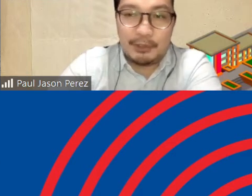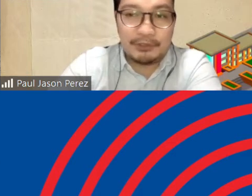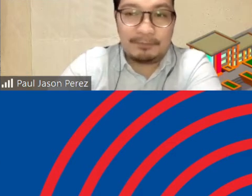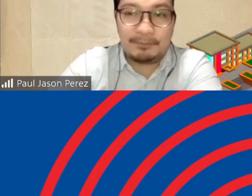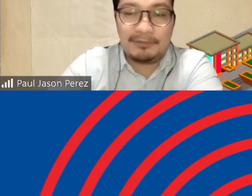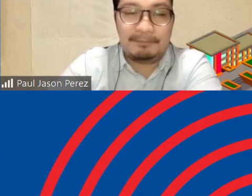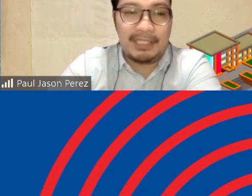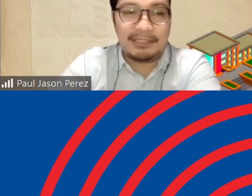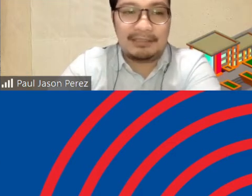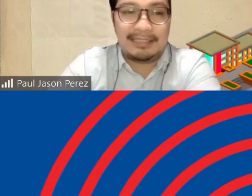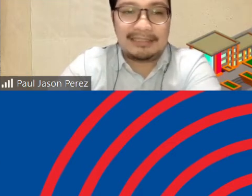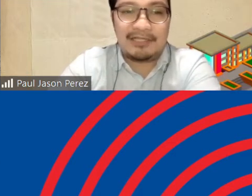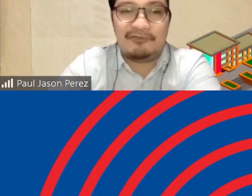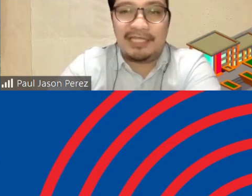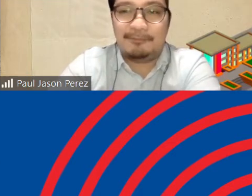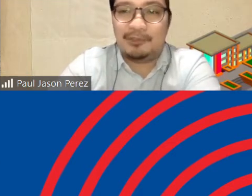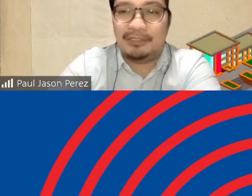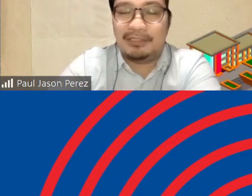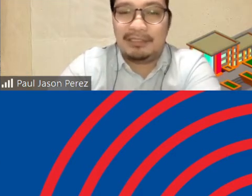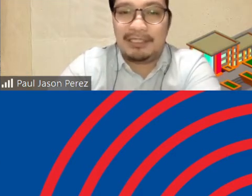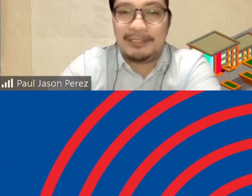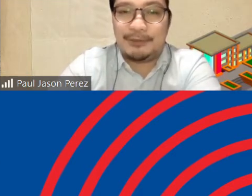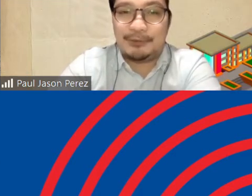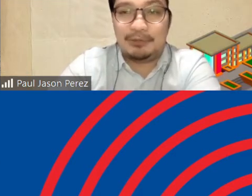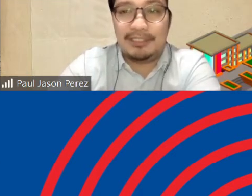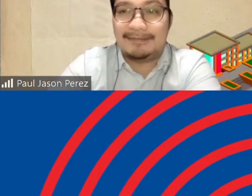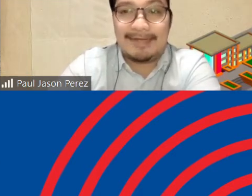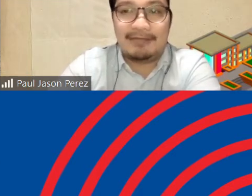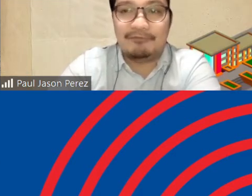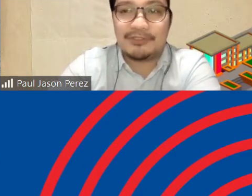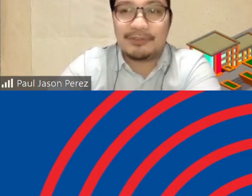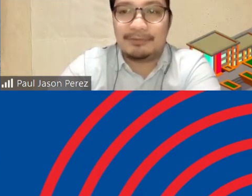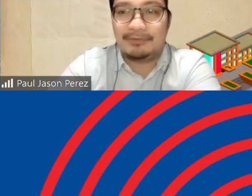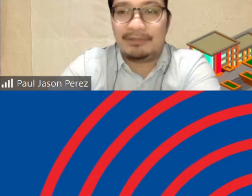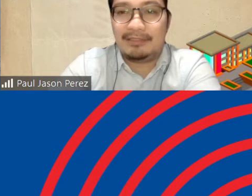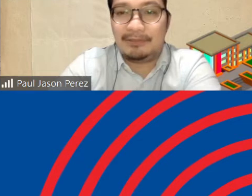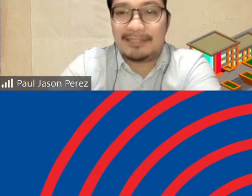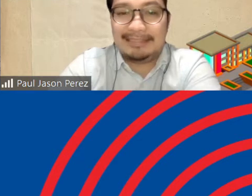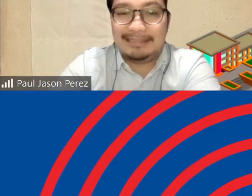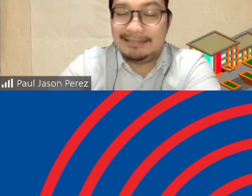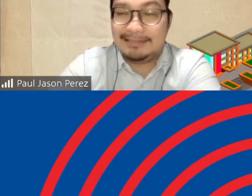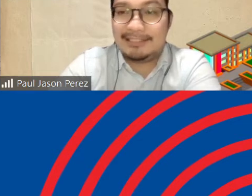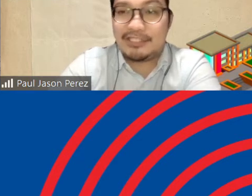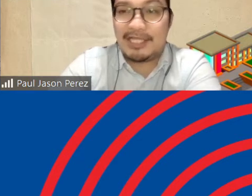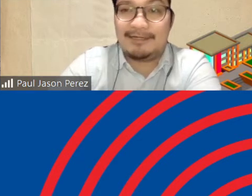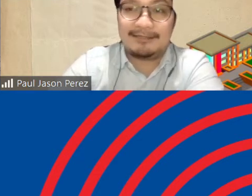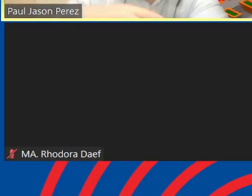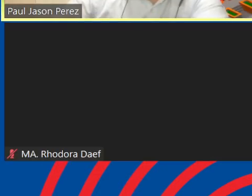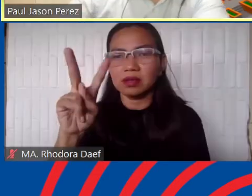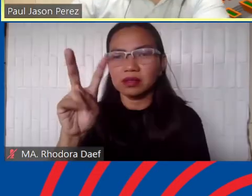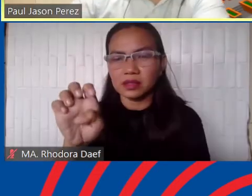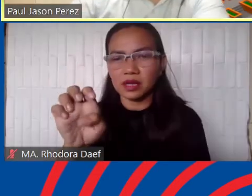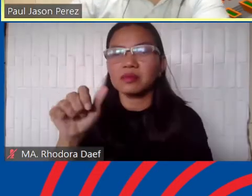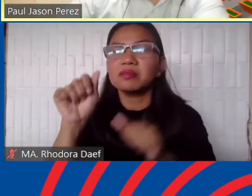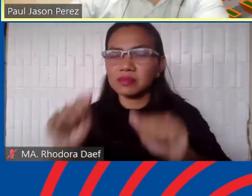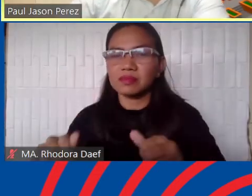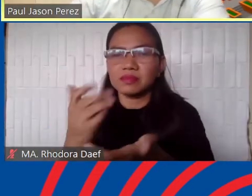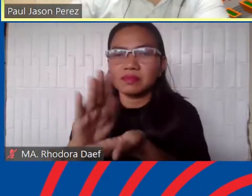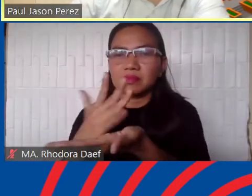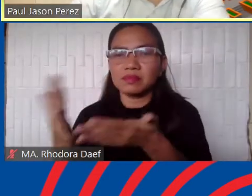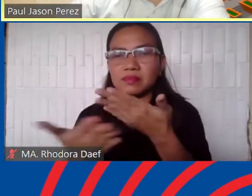Jupyter notebook, but it is available in your Google Drive. So you can easily share it, no, right